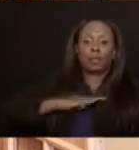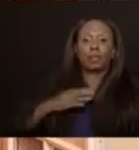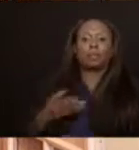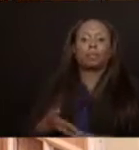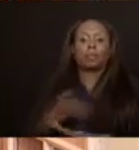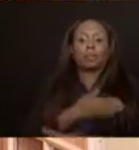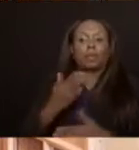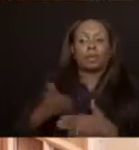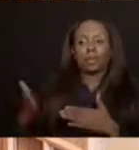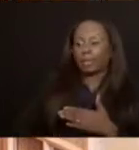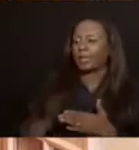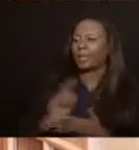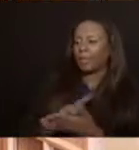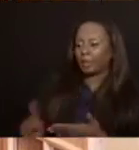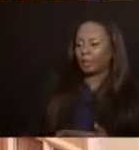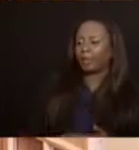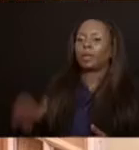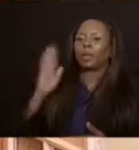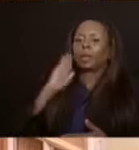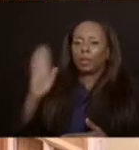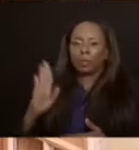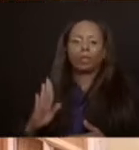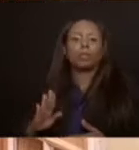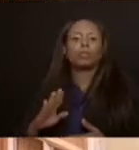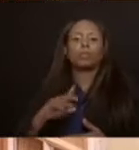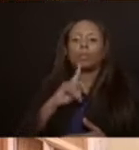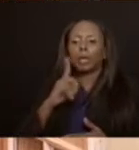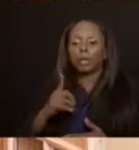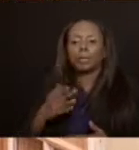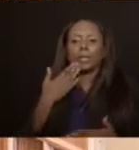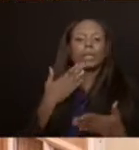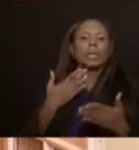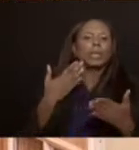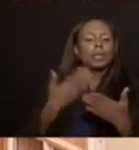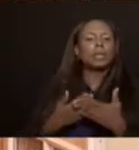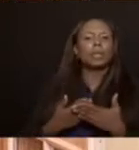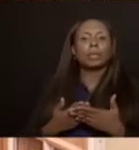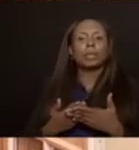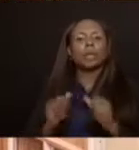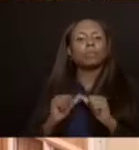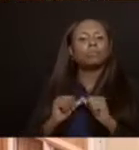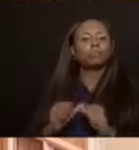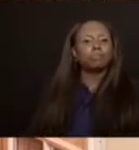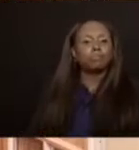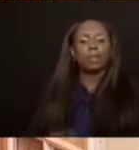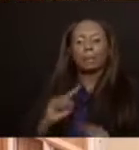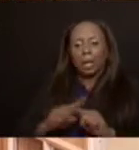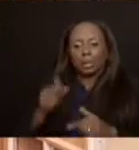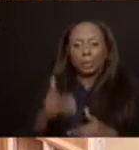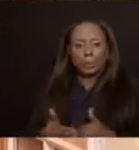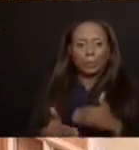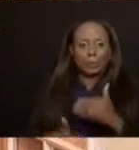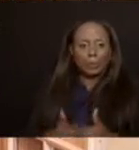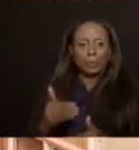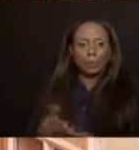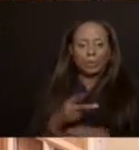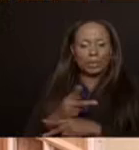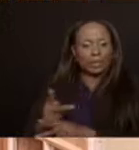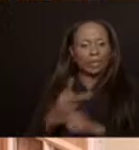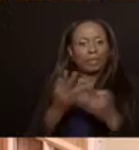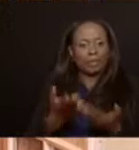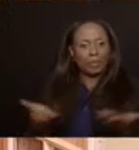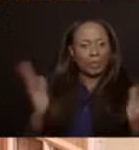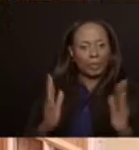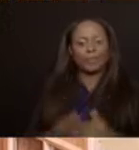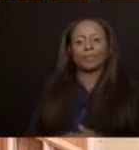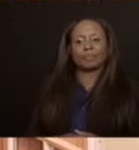week, we should be there, but on a path that will allow us to do it step by step and to take care of each of you as best